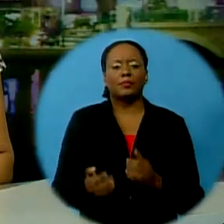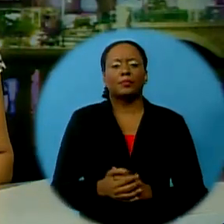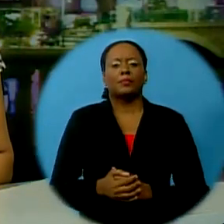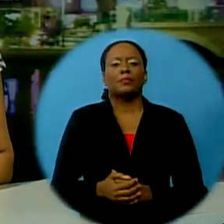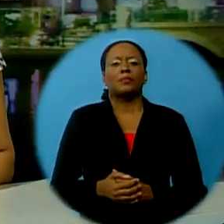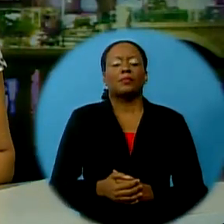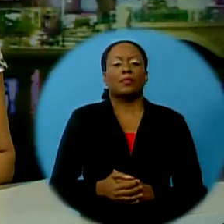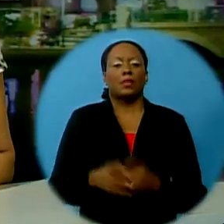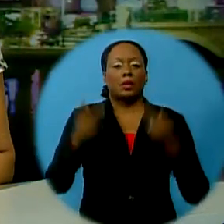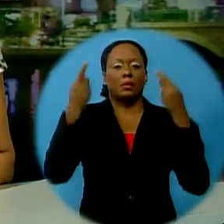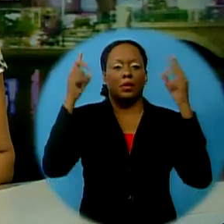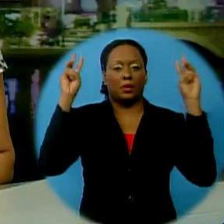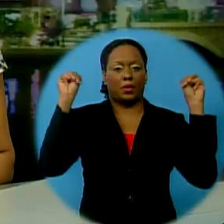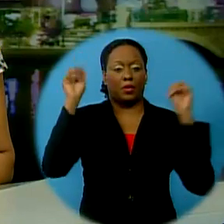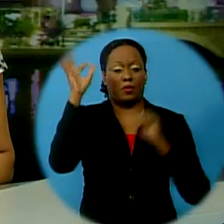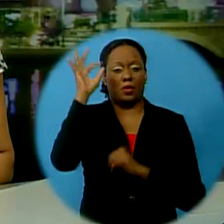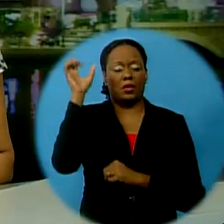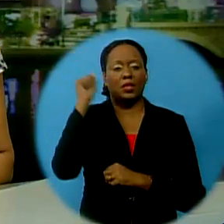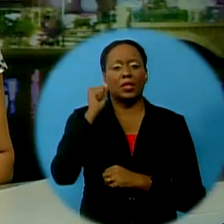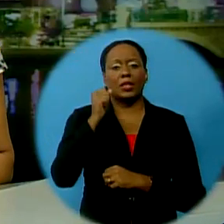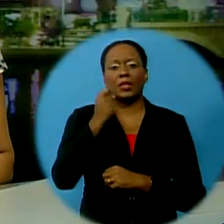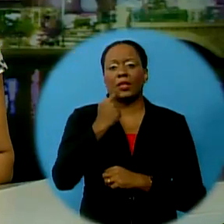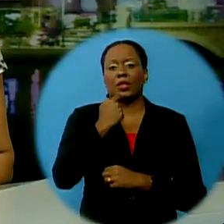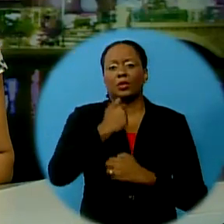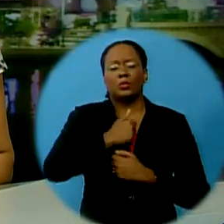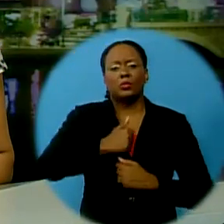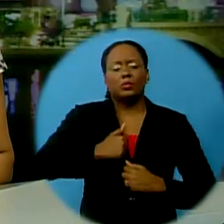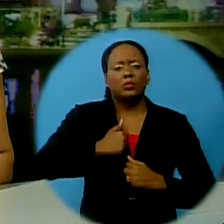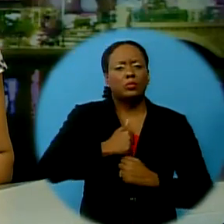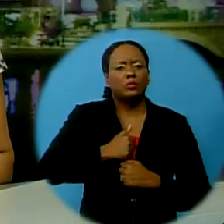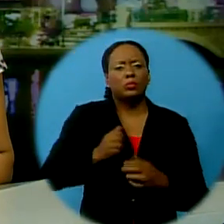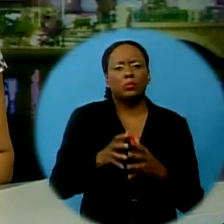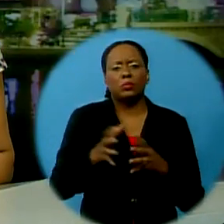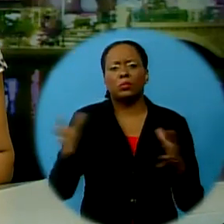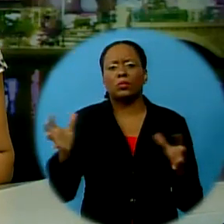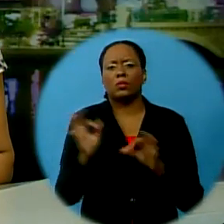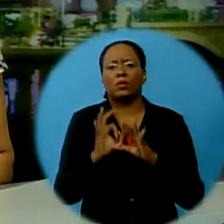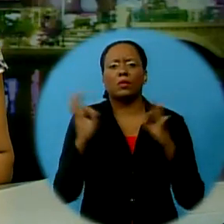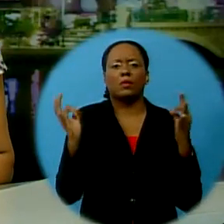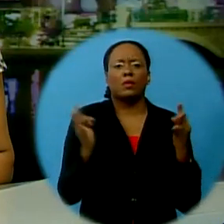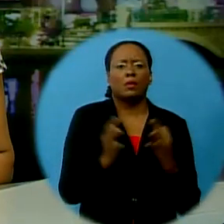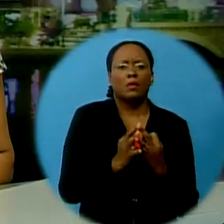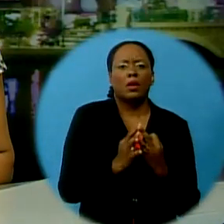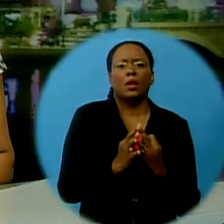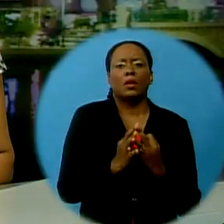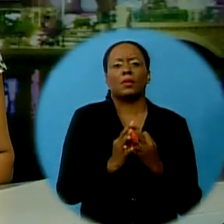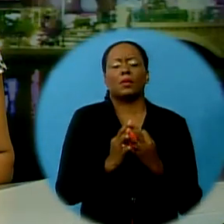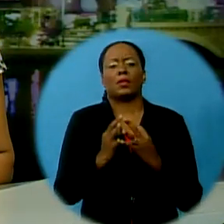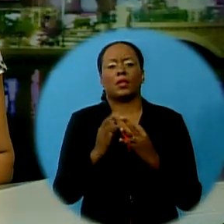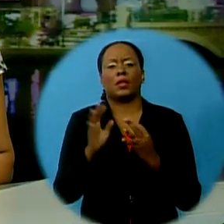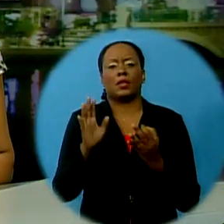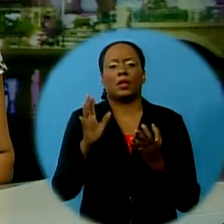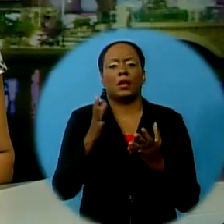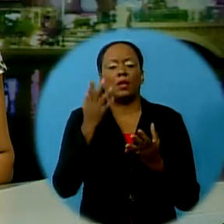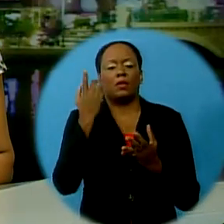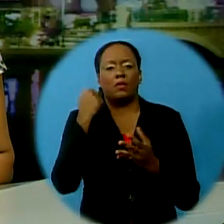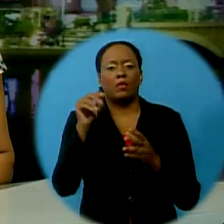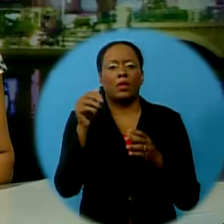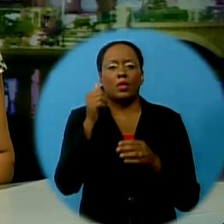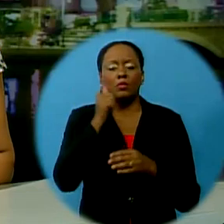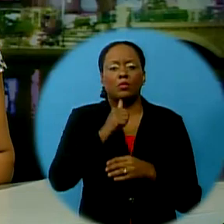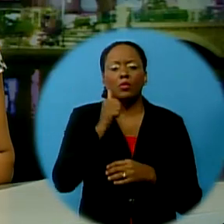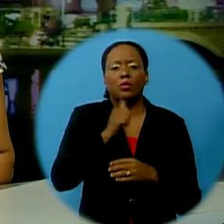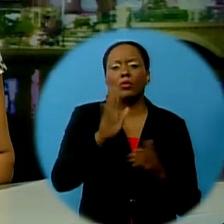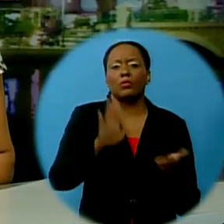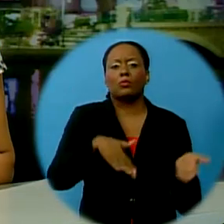top story. Prime Minister Frondell Stewart has paid condolences to the families who lost loved ones over the weekend, describing